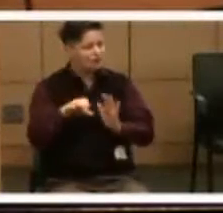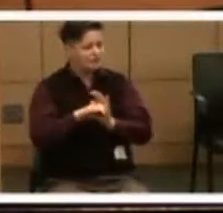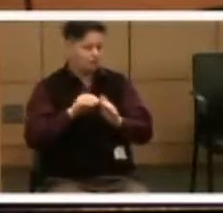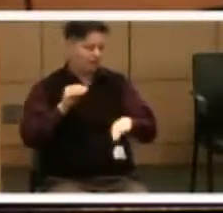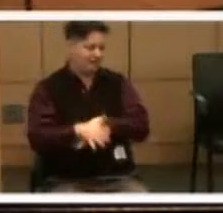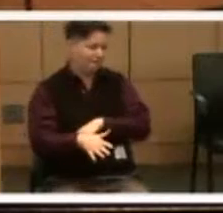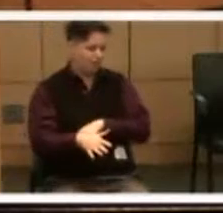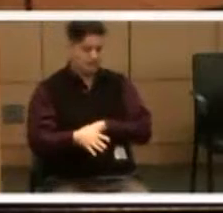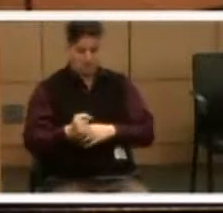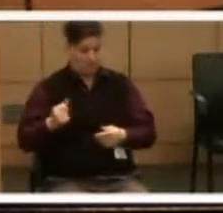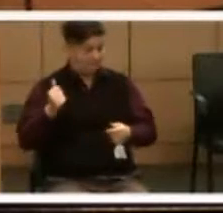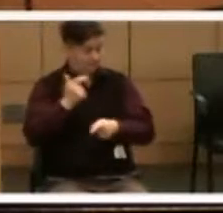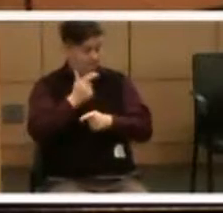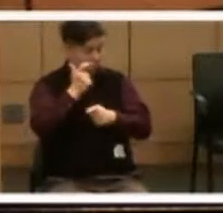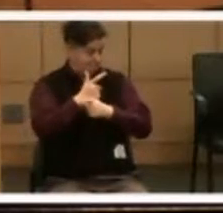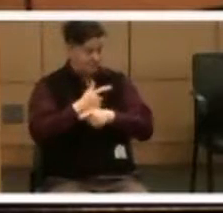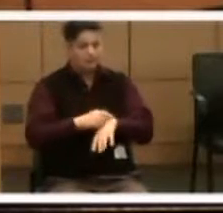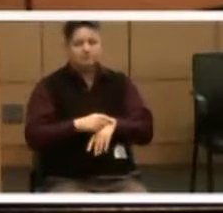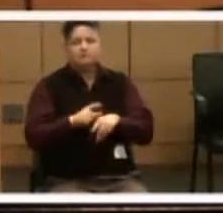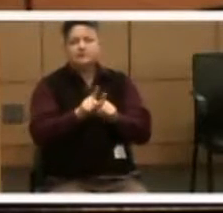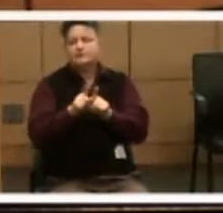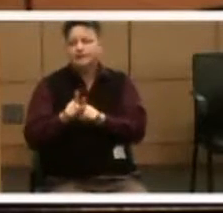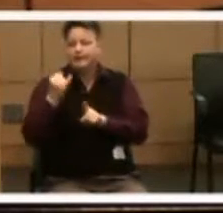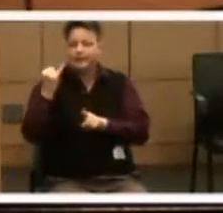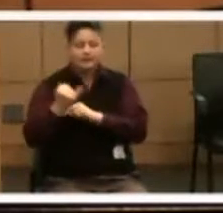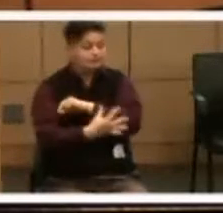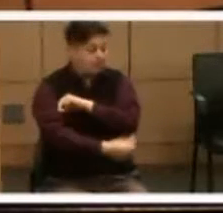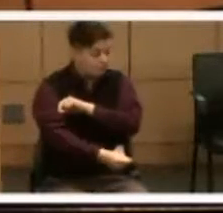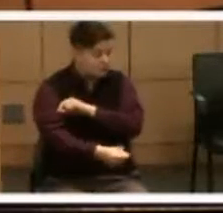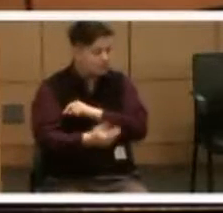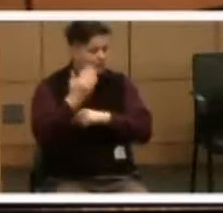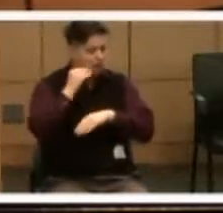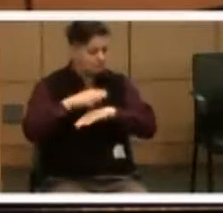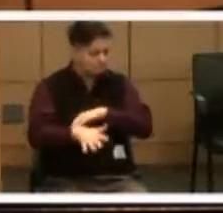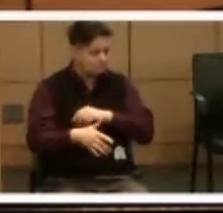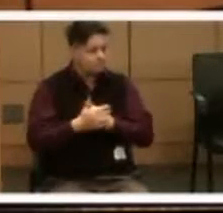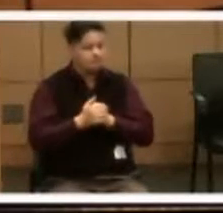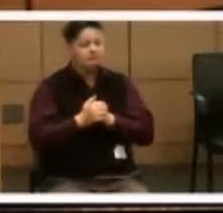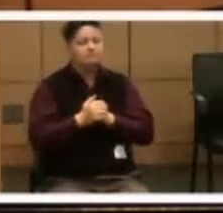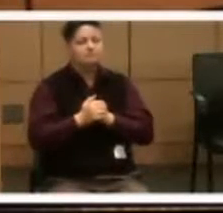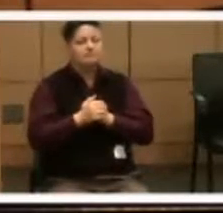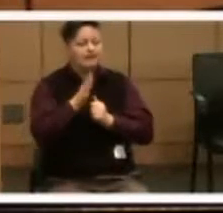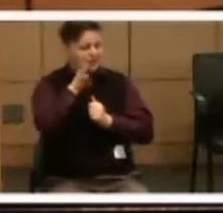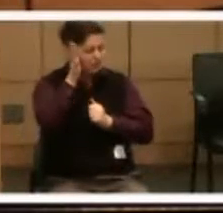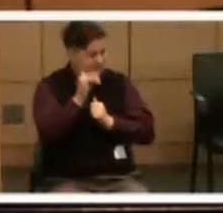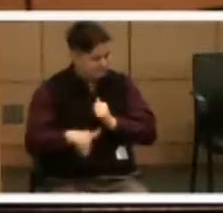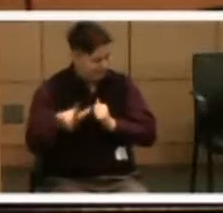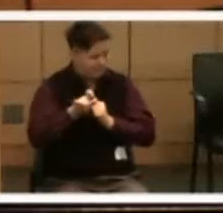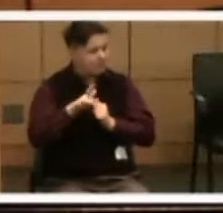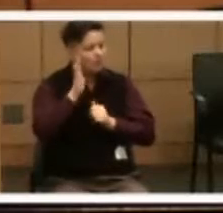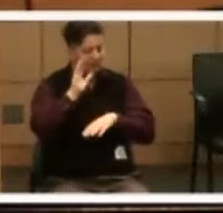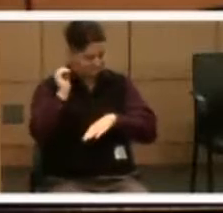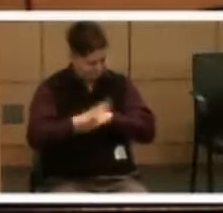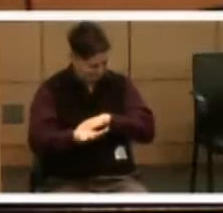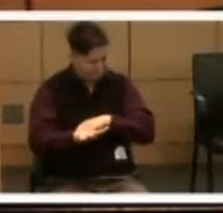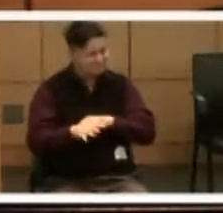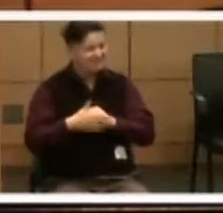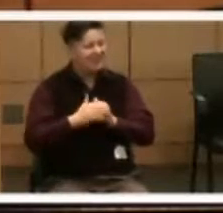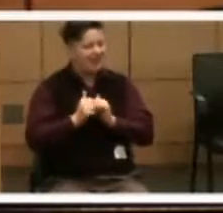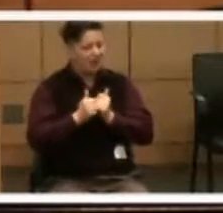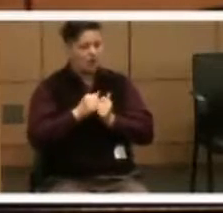influence. Poverty, we know, has a problem. Parenting styles can have play a big